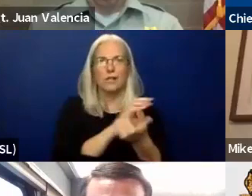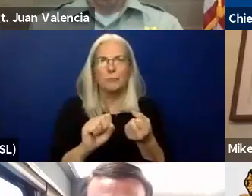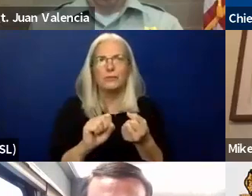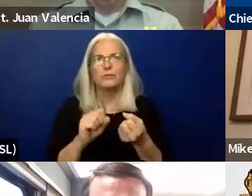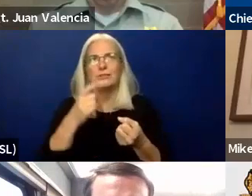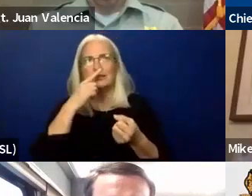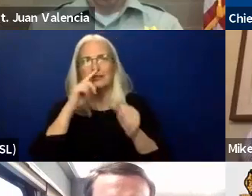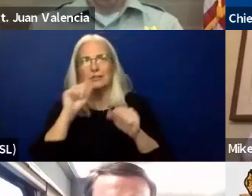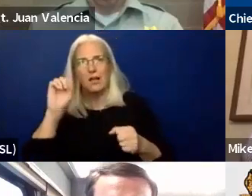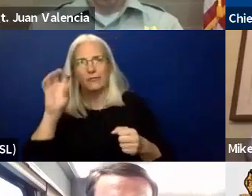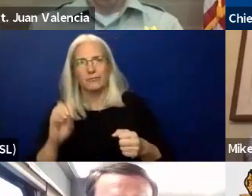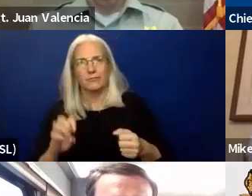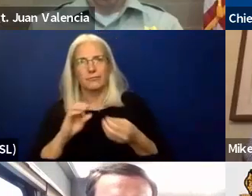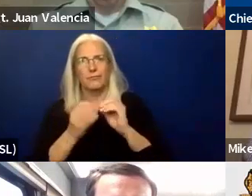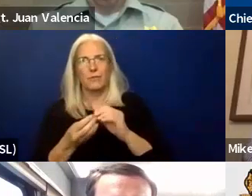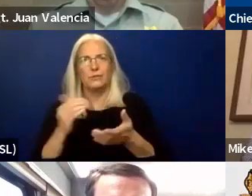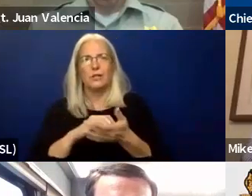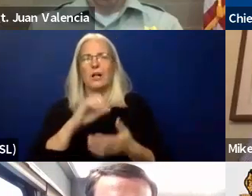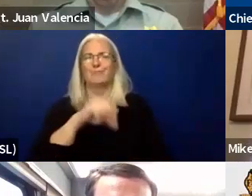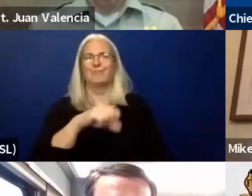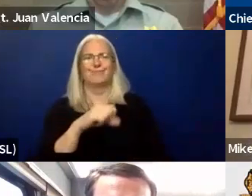not a problem. So the fire still stands at